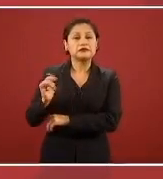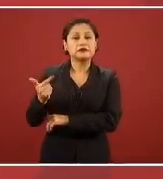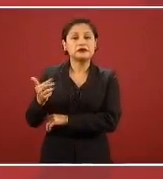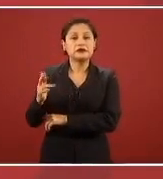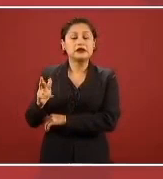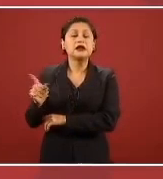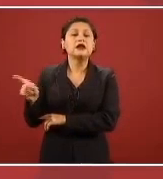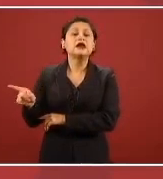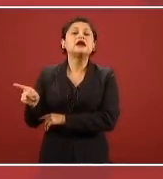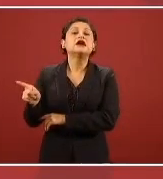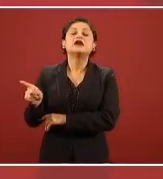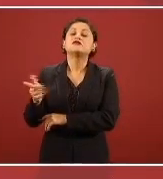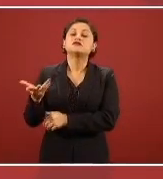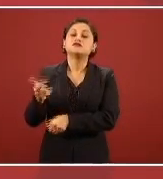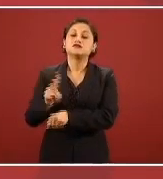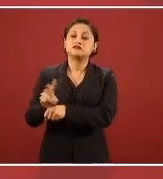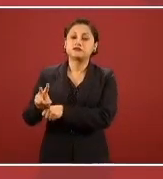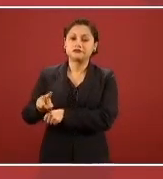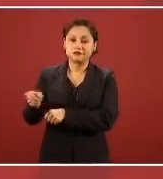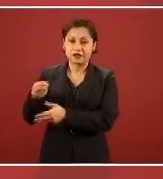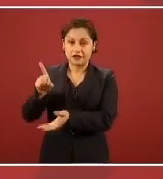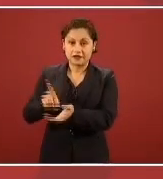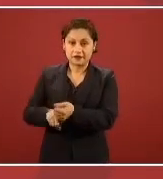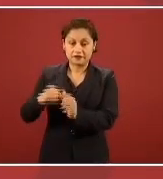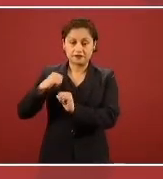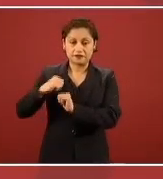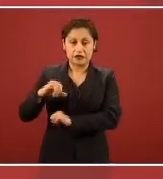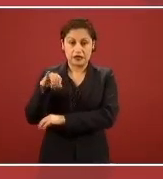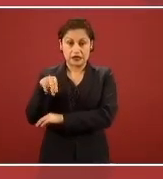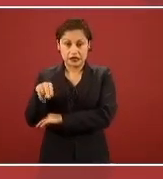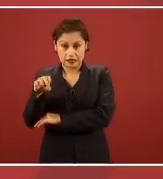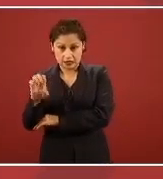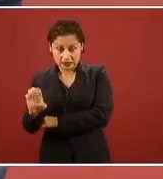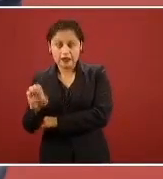Electoral puede llevar a cabo esta